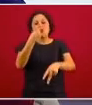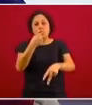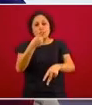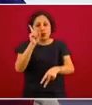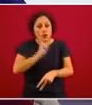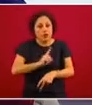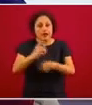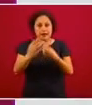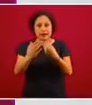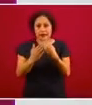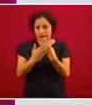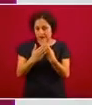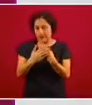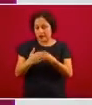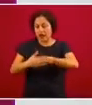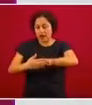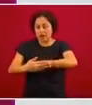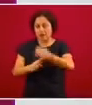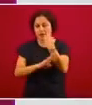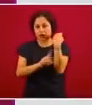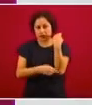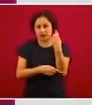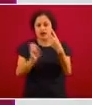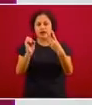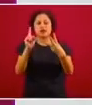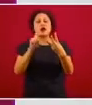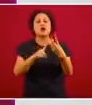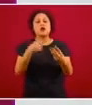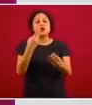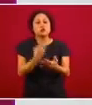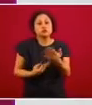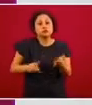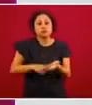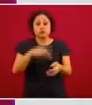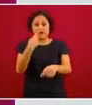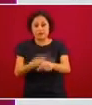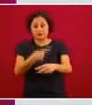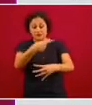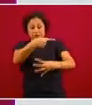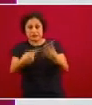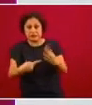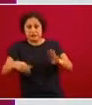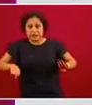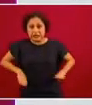regarding taking those sick relatives to the doctor, to the